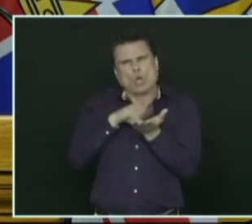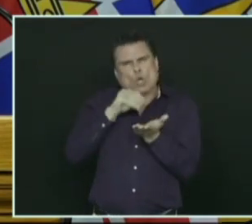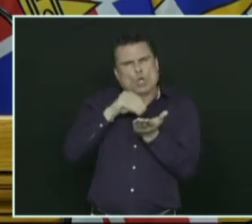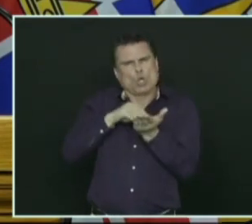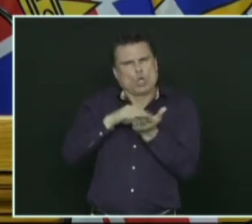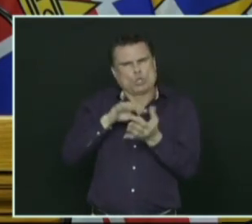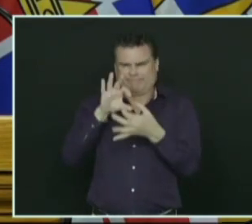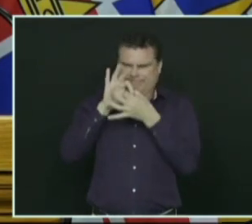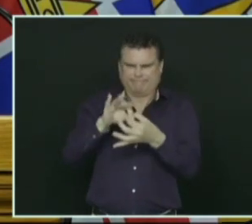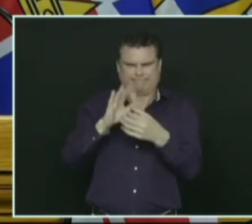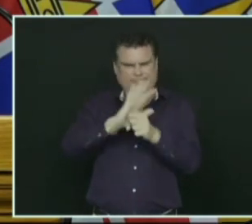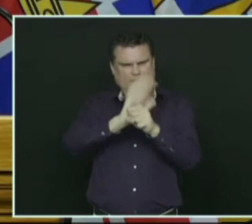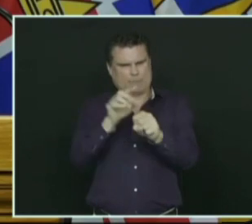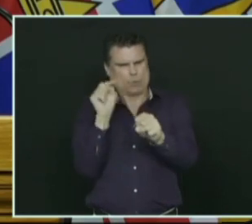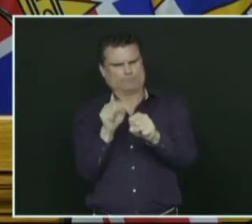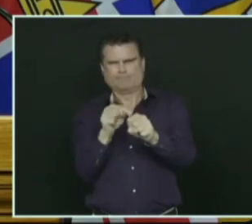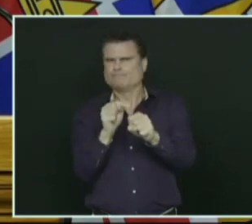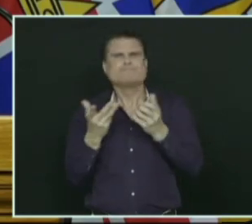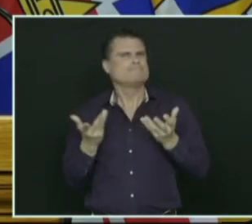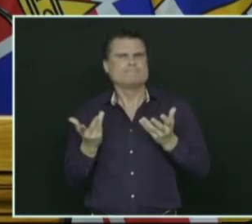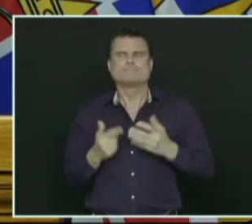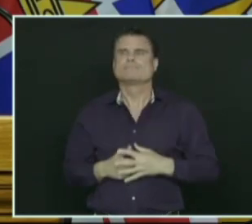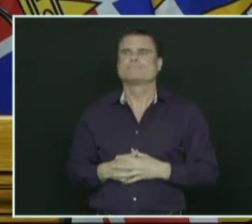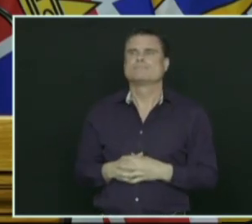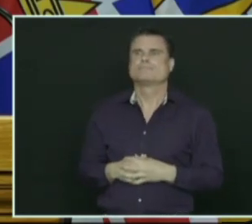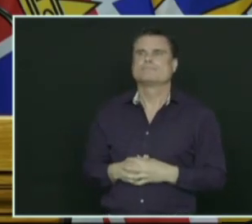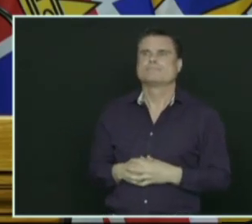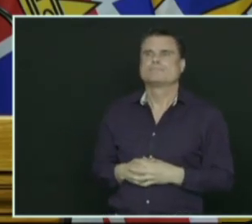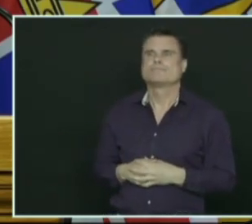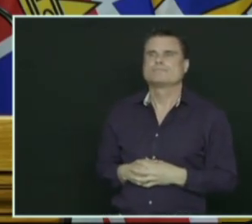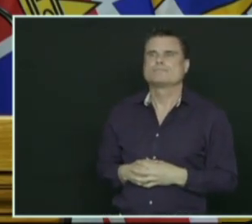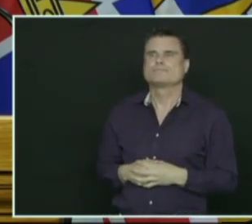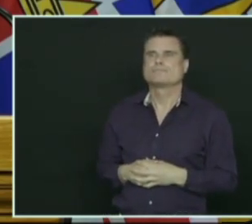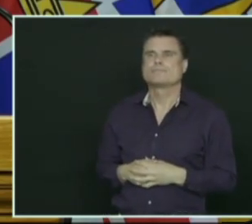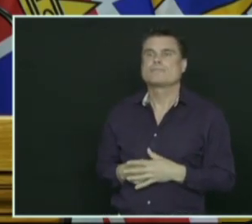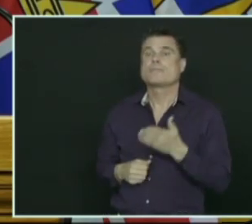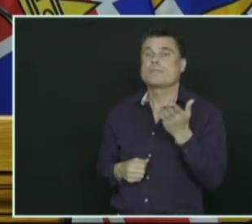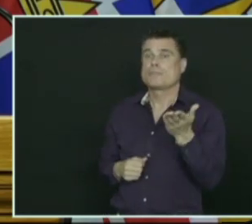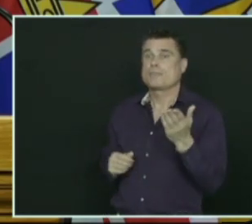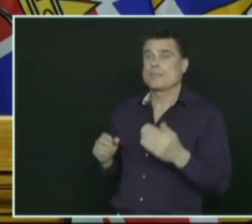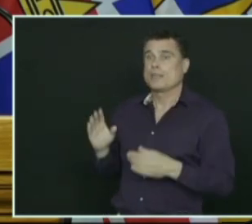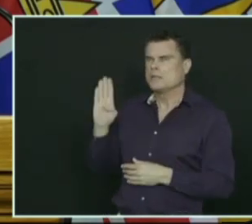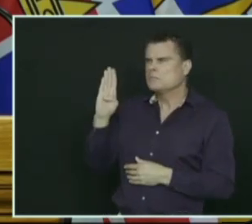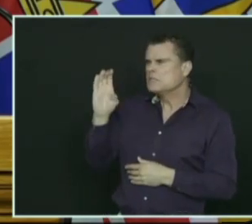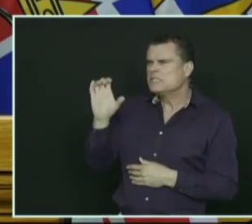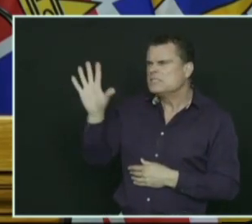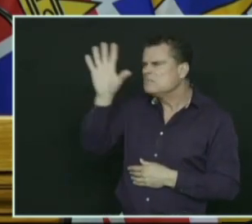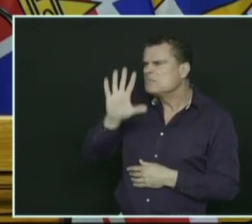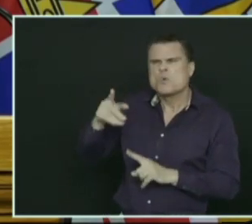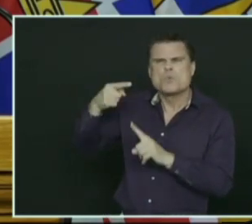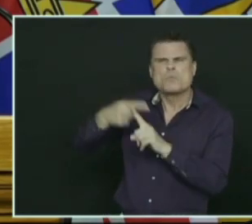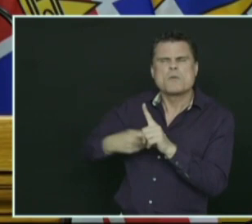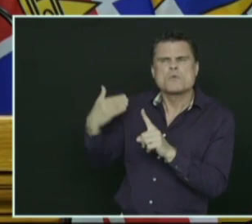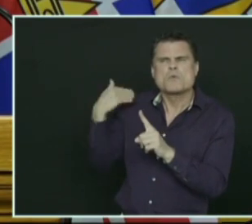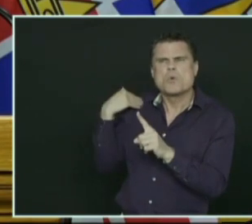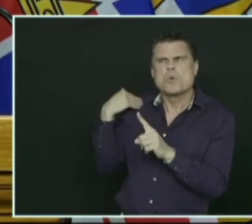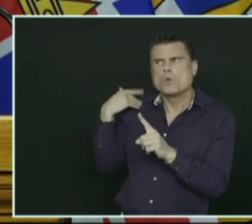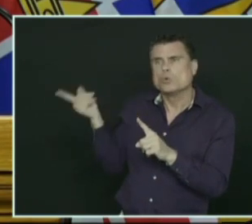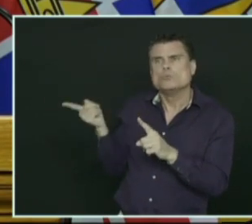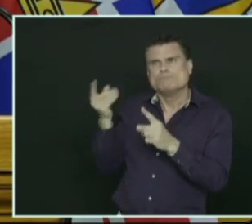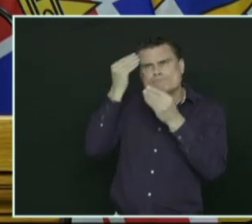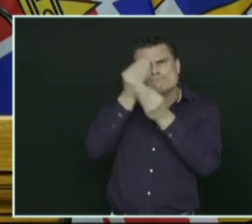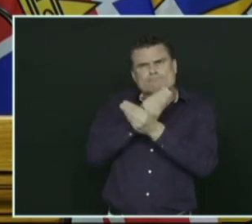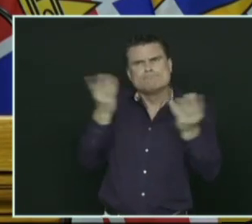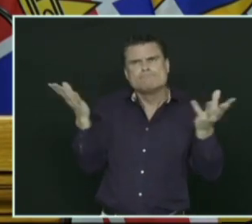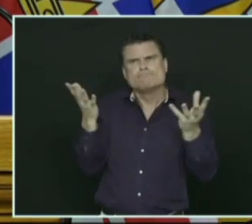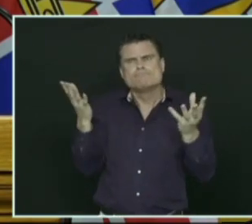We're seeing that in the Mission Correctional Facility as well. So there are a number of the long-term care facility outbreaks